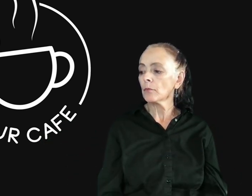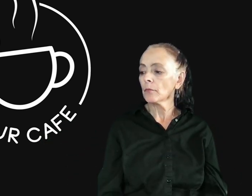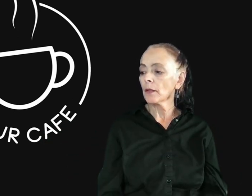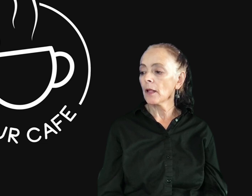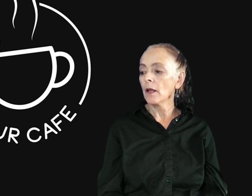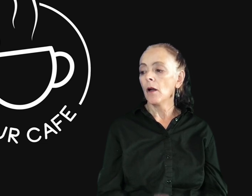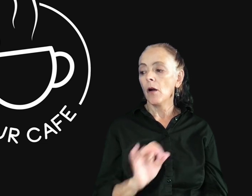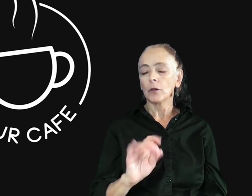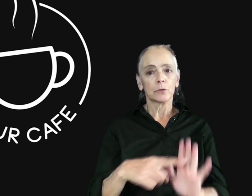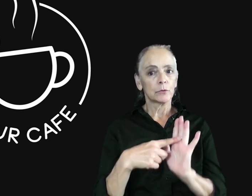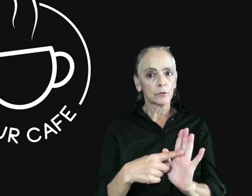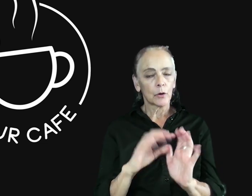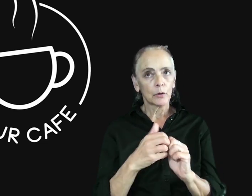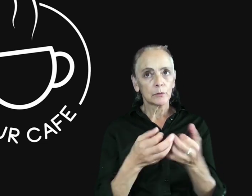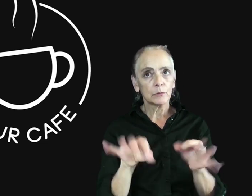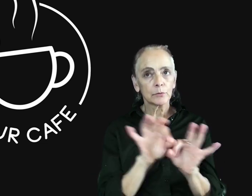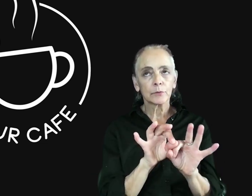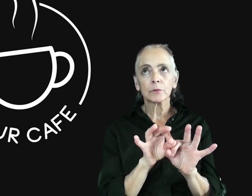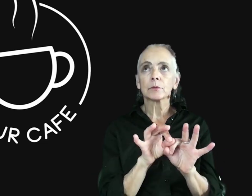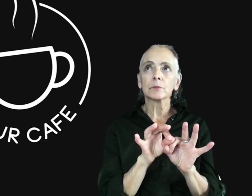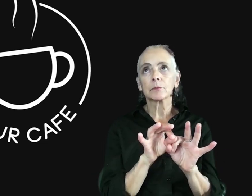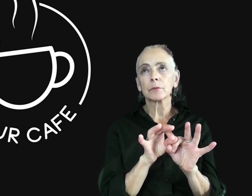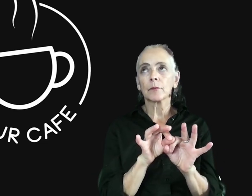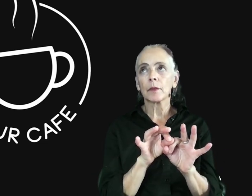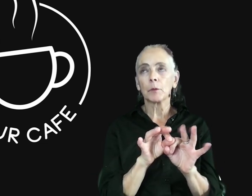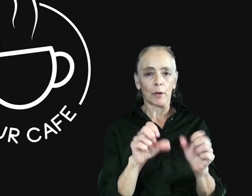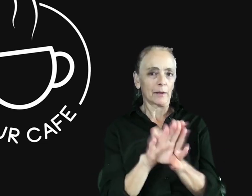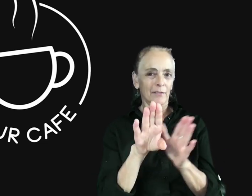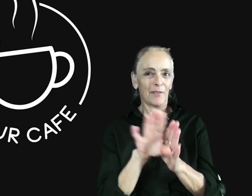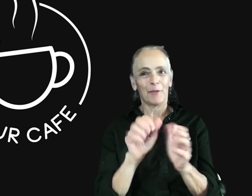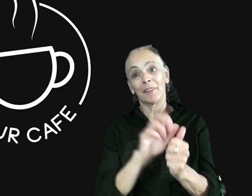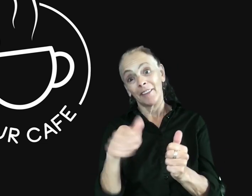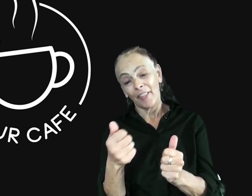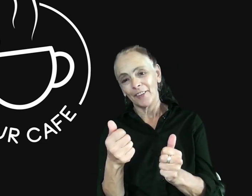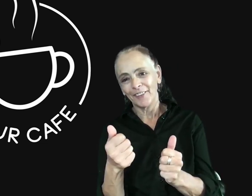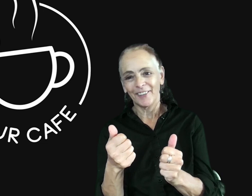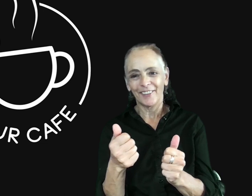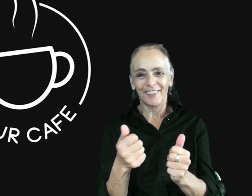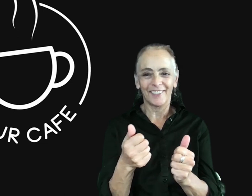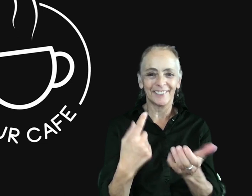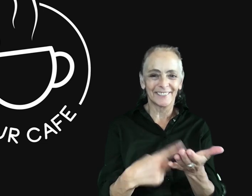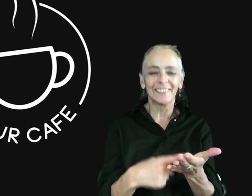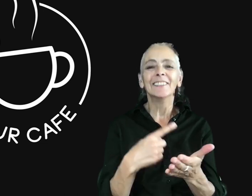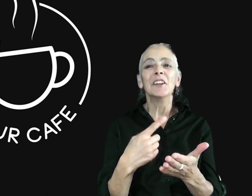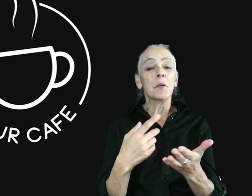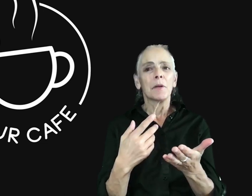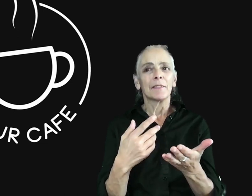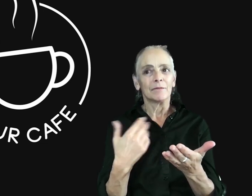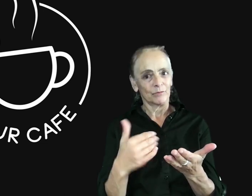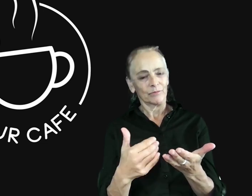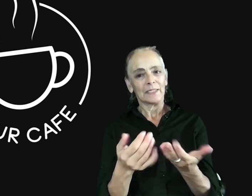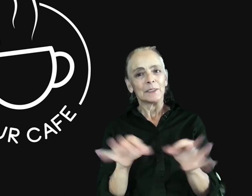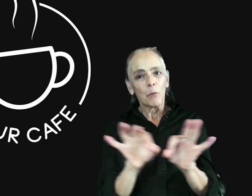how important and that might be uh we can develop on that on another talk but how important it is to also learn from our